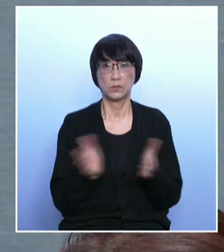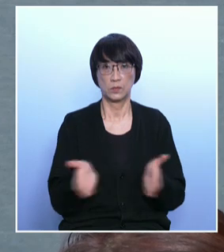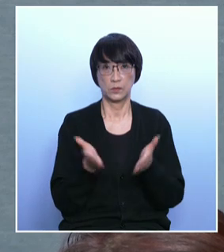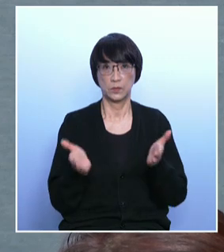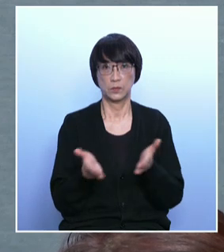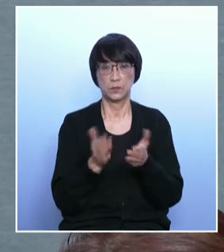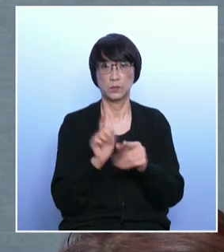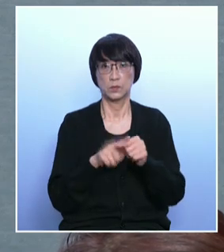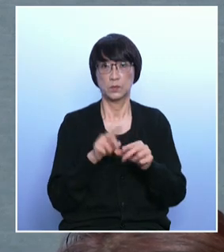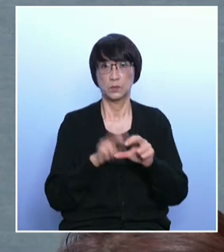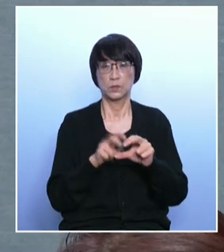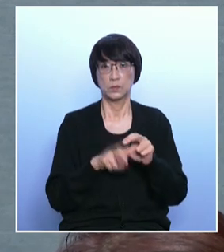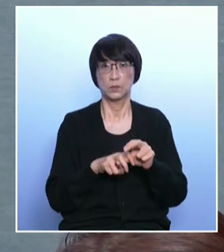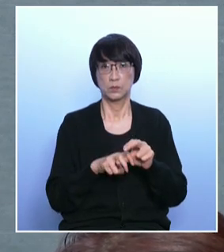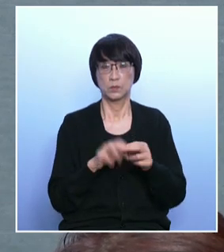Well, I mean, will you cover